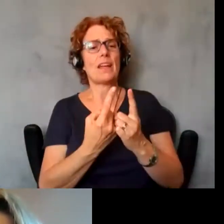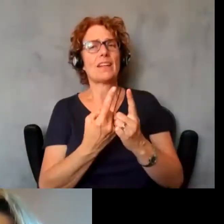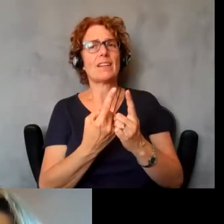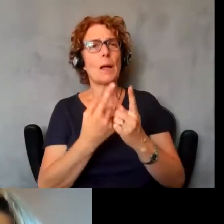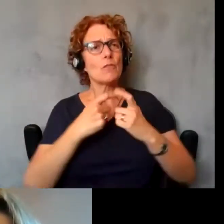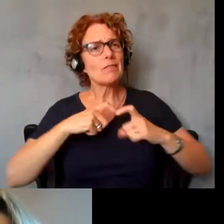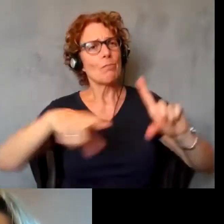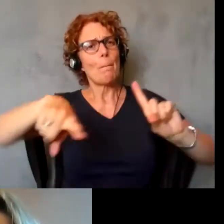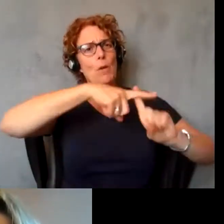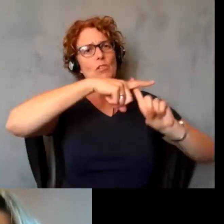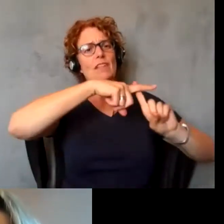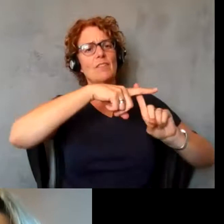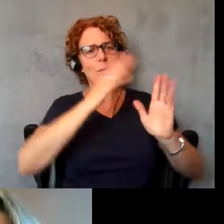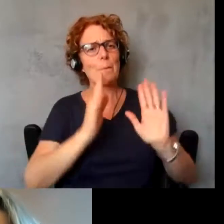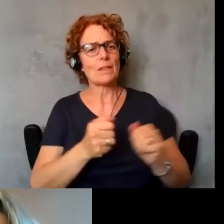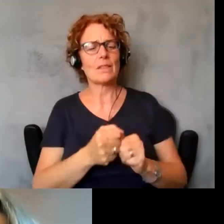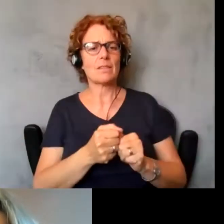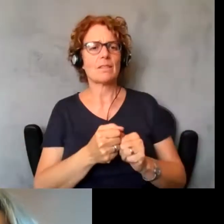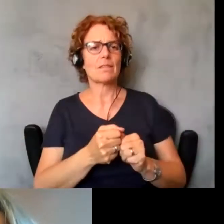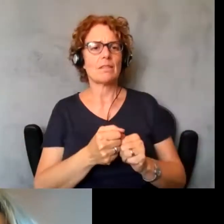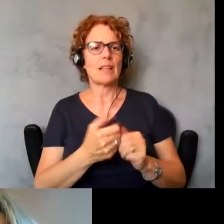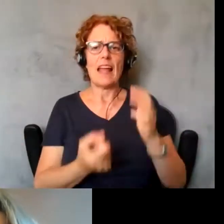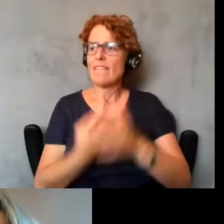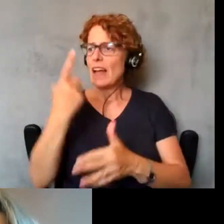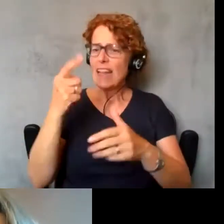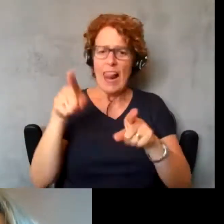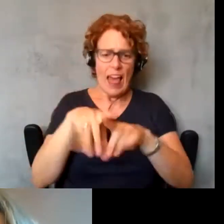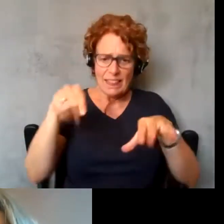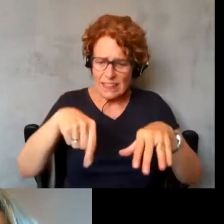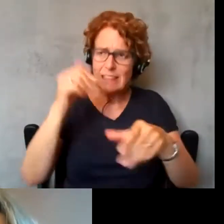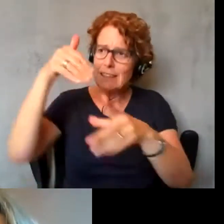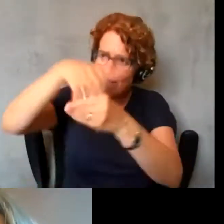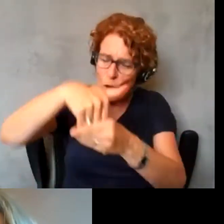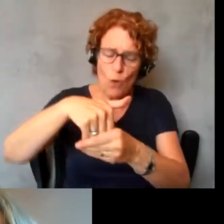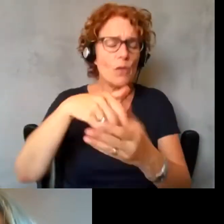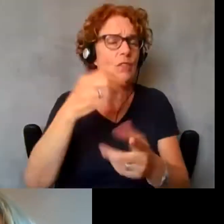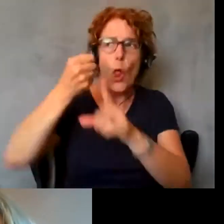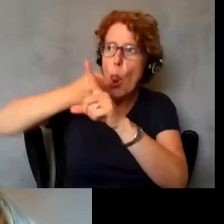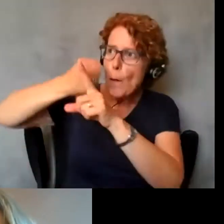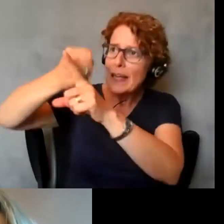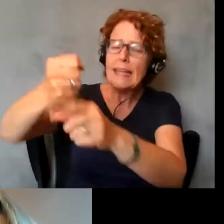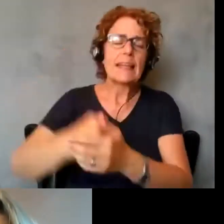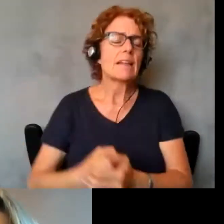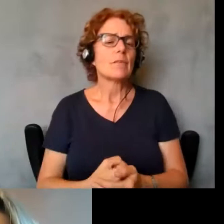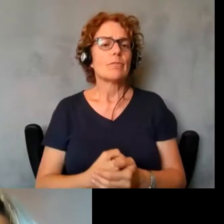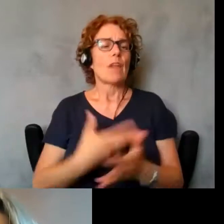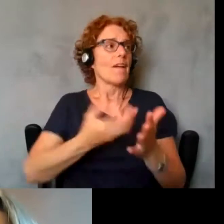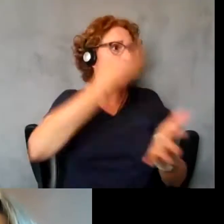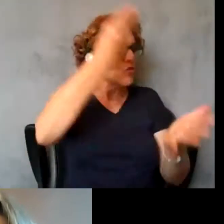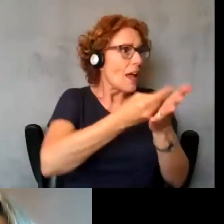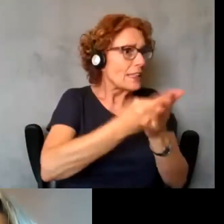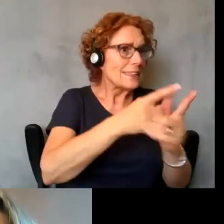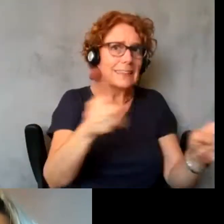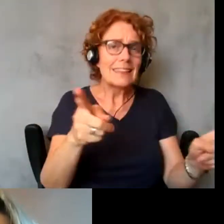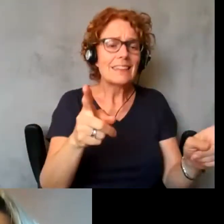positive and just, you know, get involved in events like this, lobby, as I mentioned, you know, fundraise, because, you